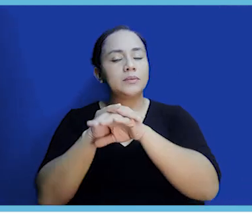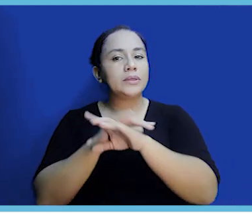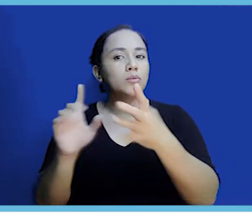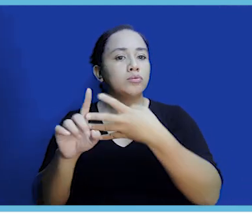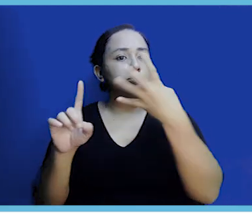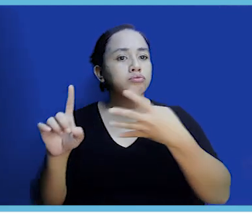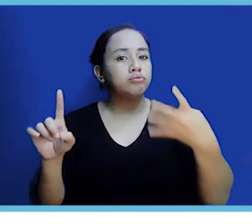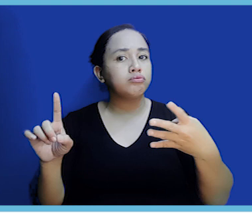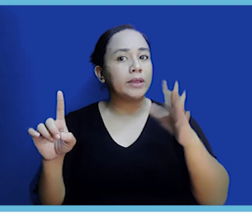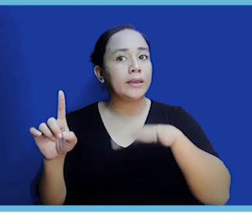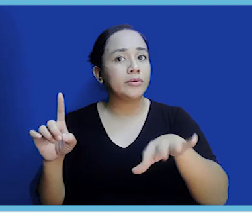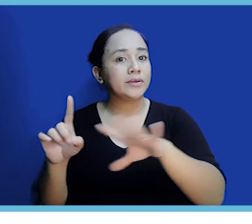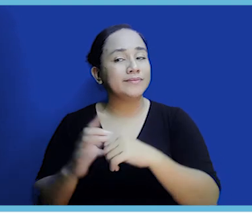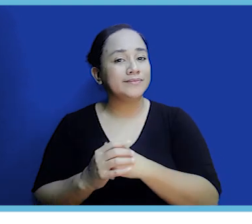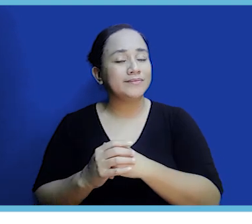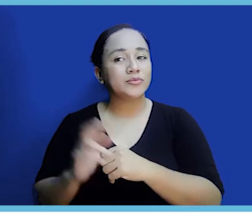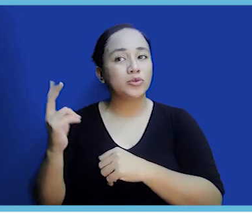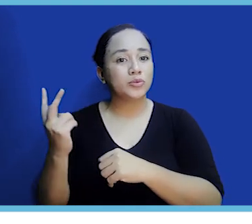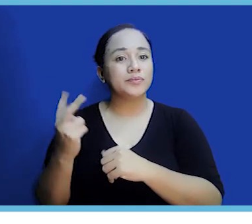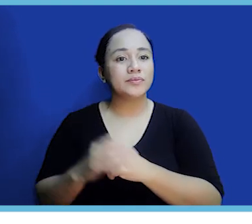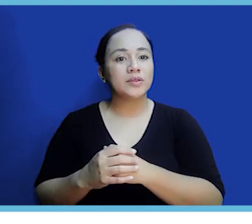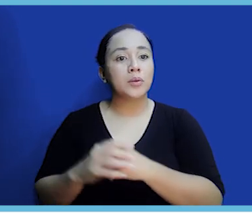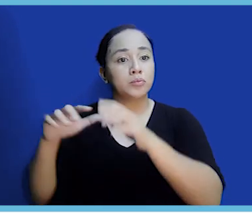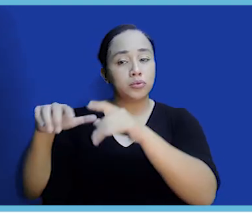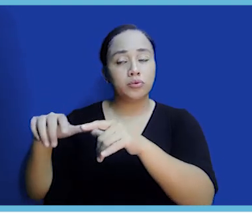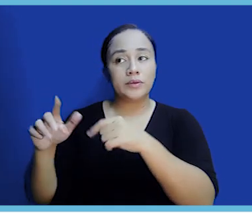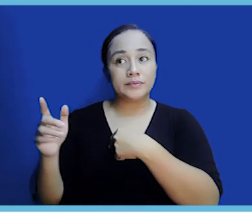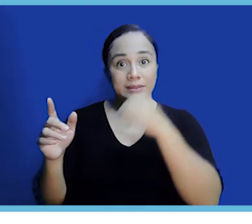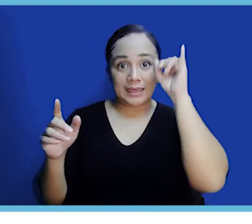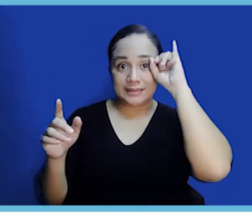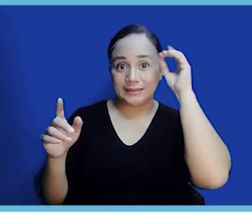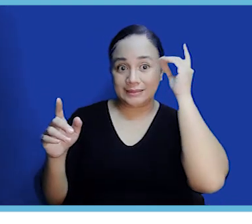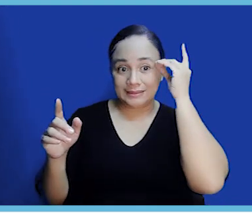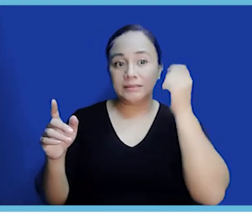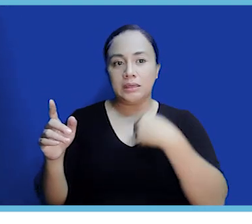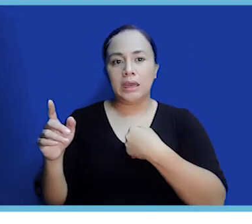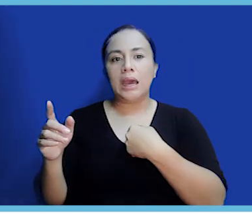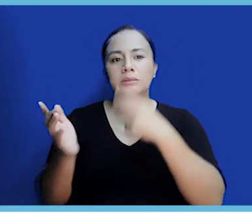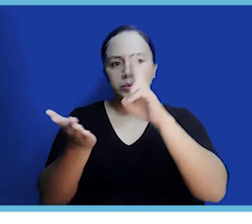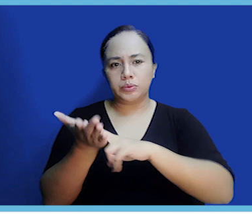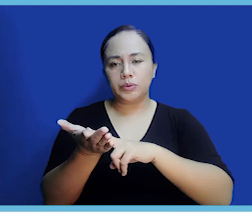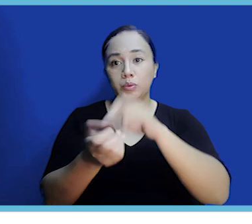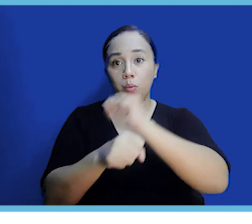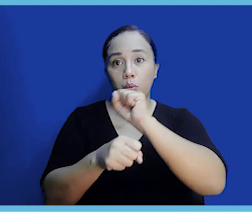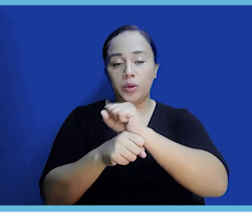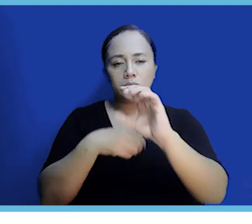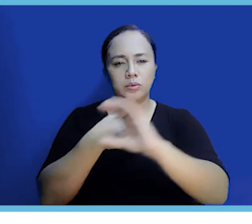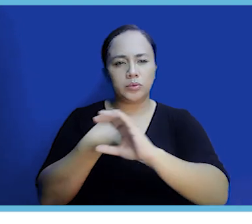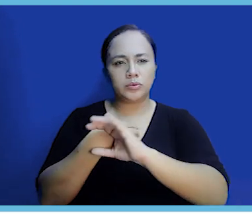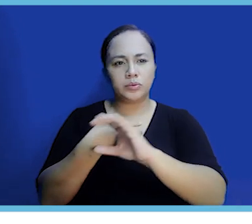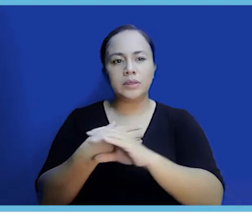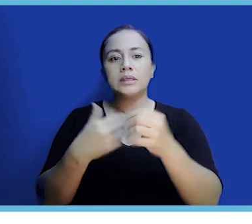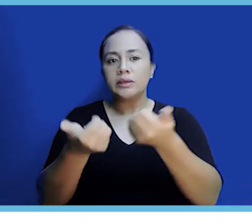in LGBTQIA+ spaces. 2. A person with intellectual disability signed an